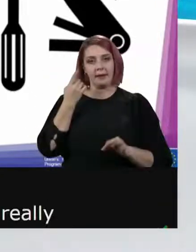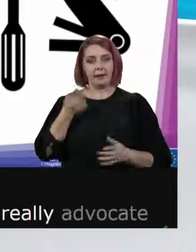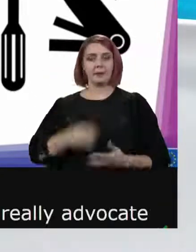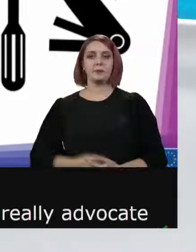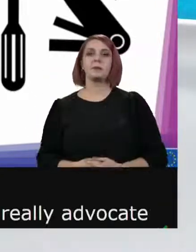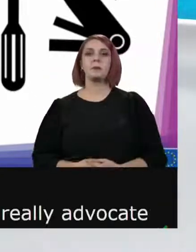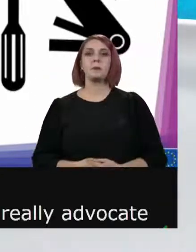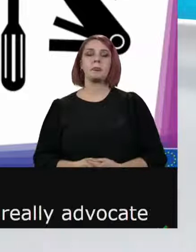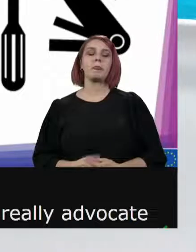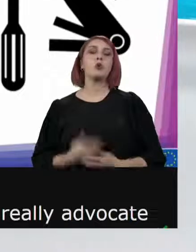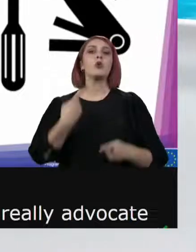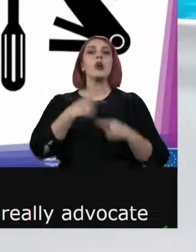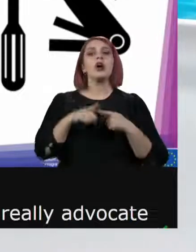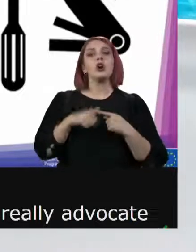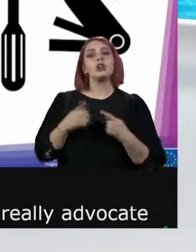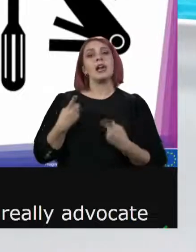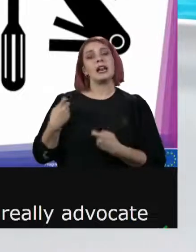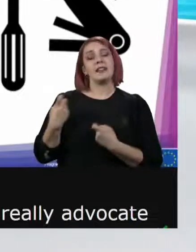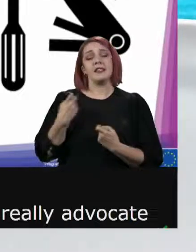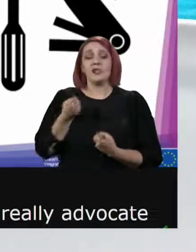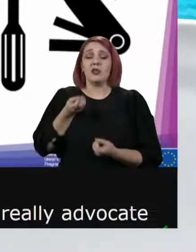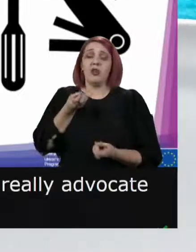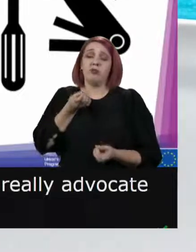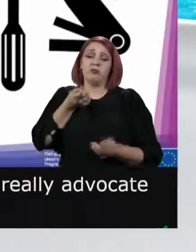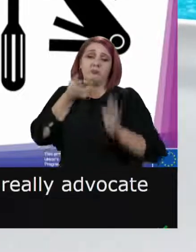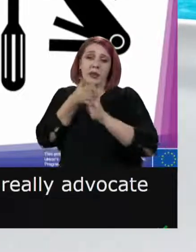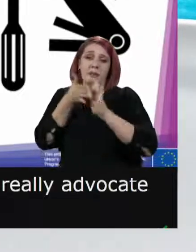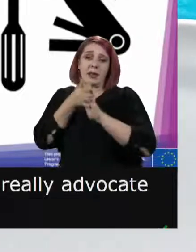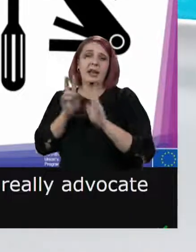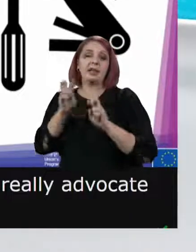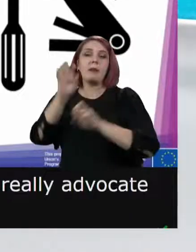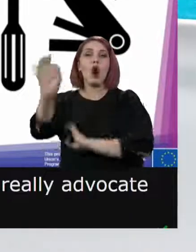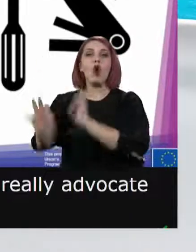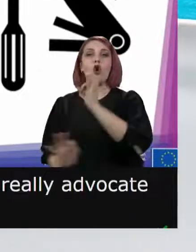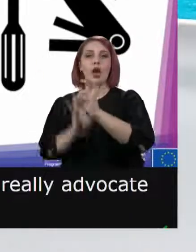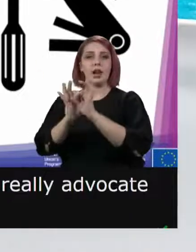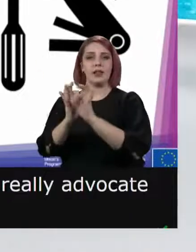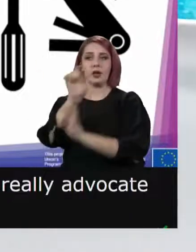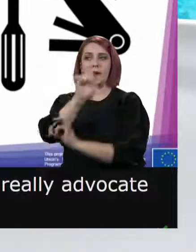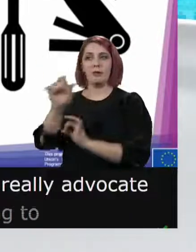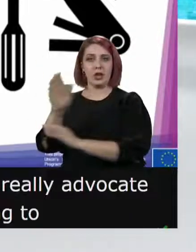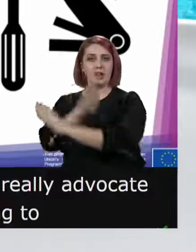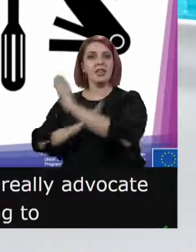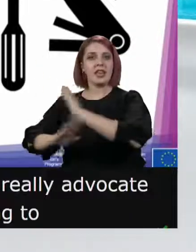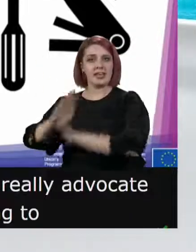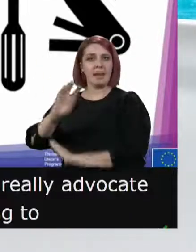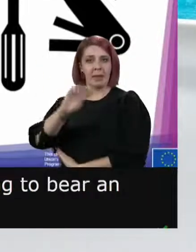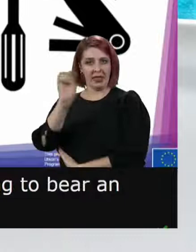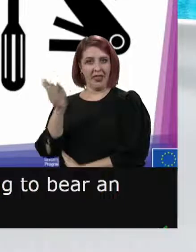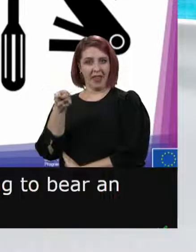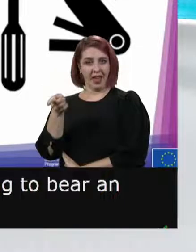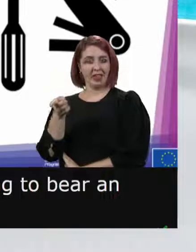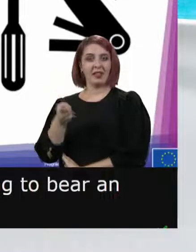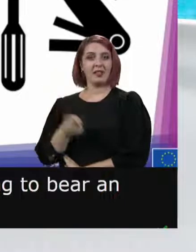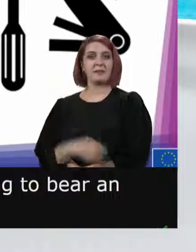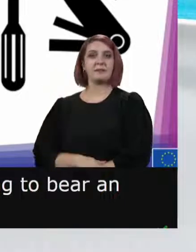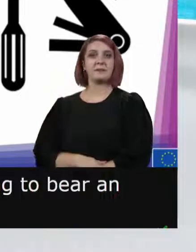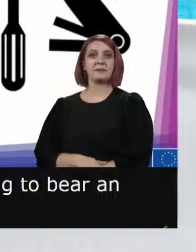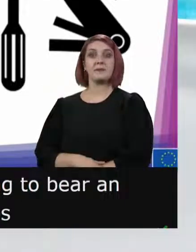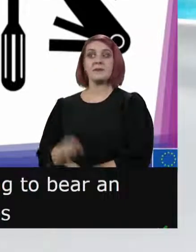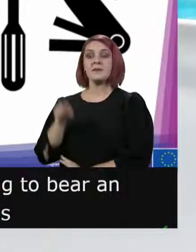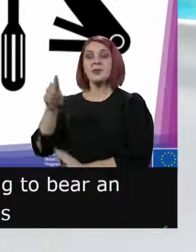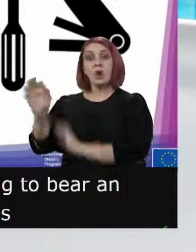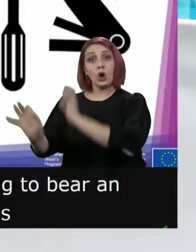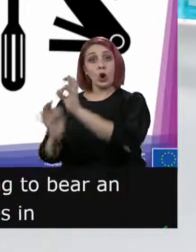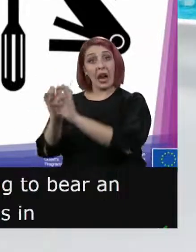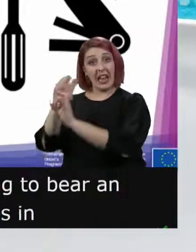persons organisations is to try to bring to bear an understanding amongst the people with disabilities and their community about